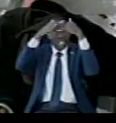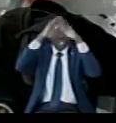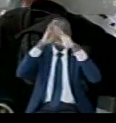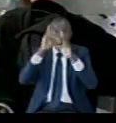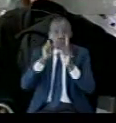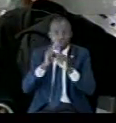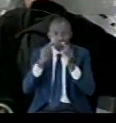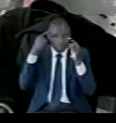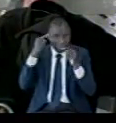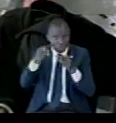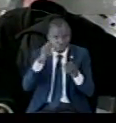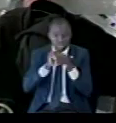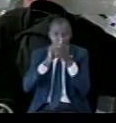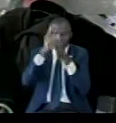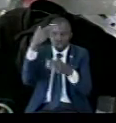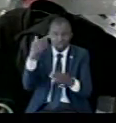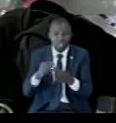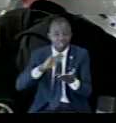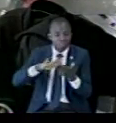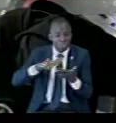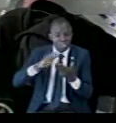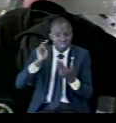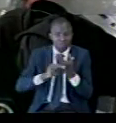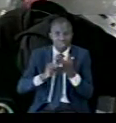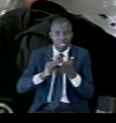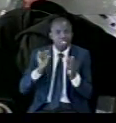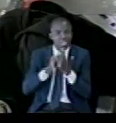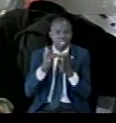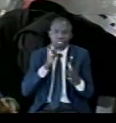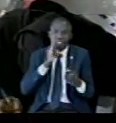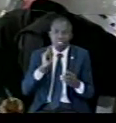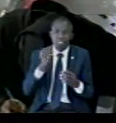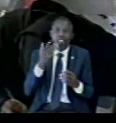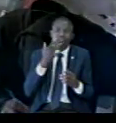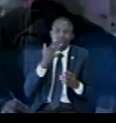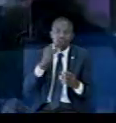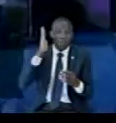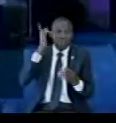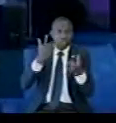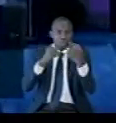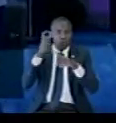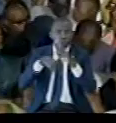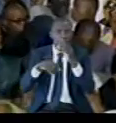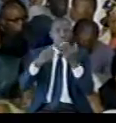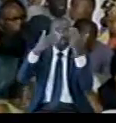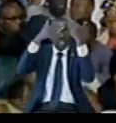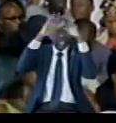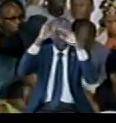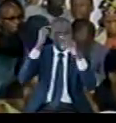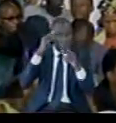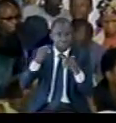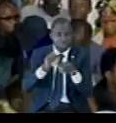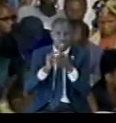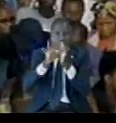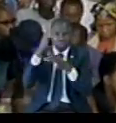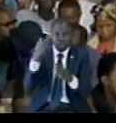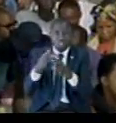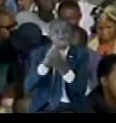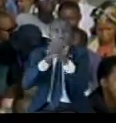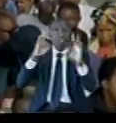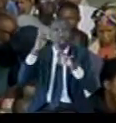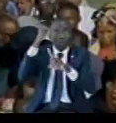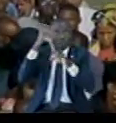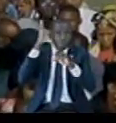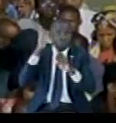you. Forgiveness, that's favor, will come from heaven for you. Freedom will